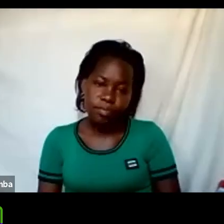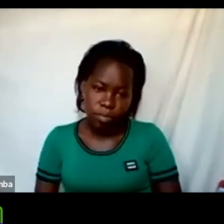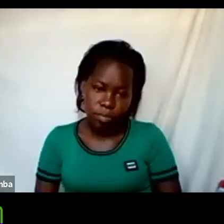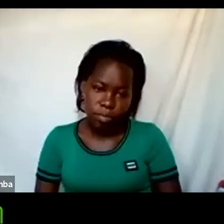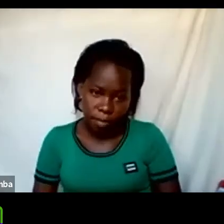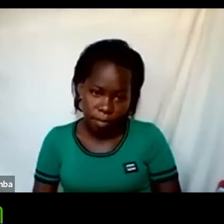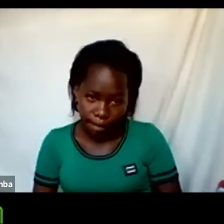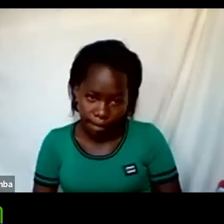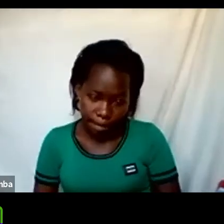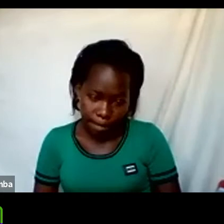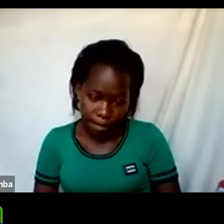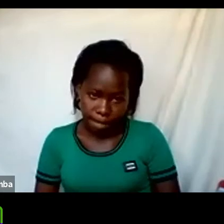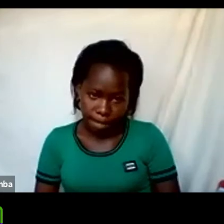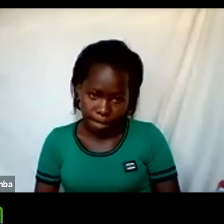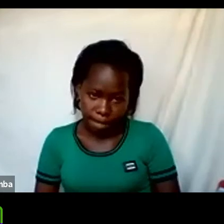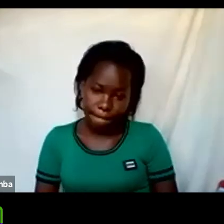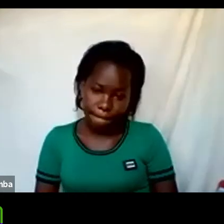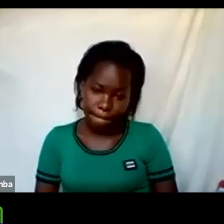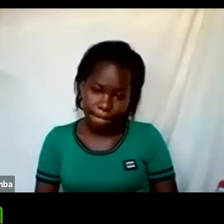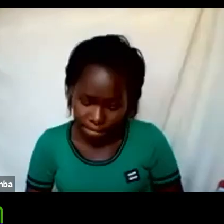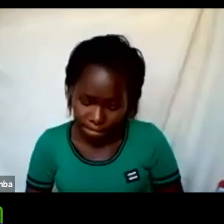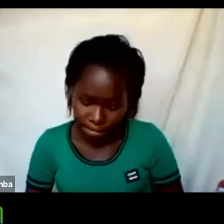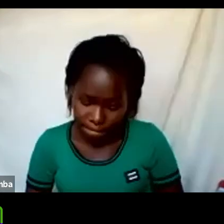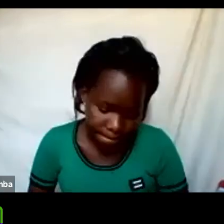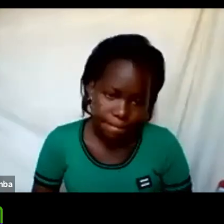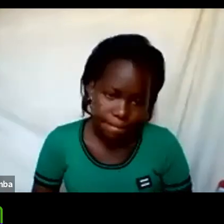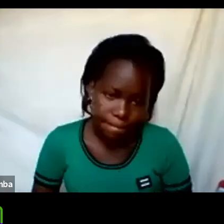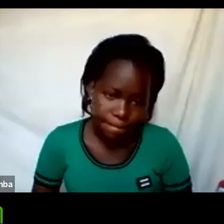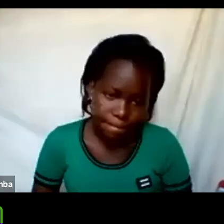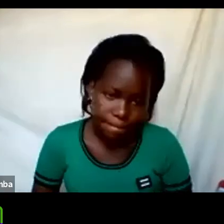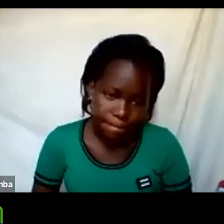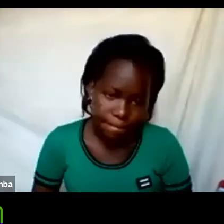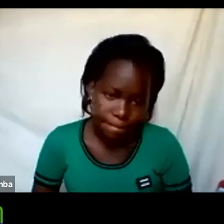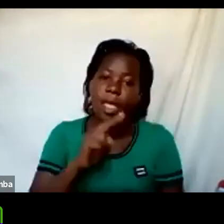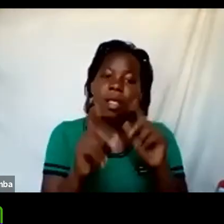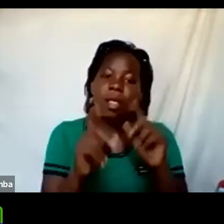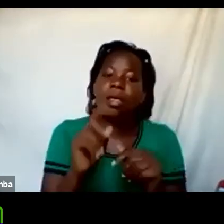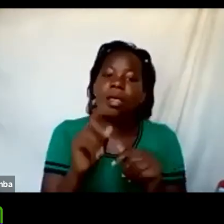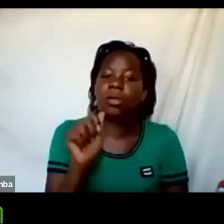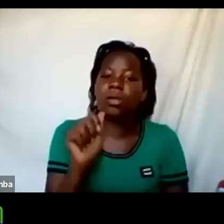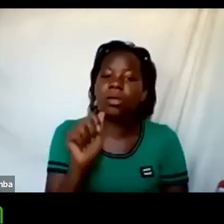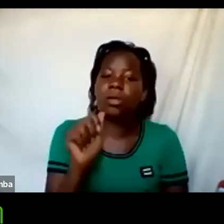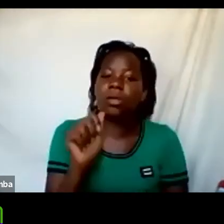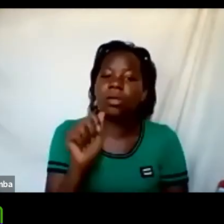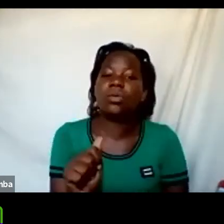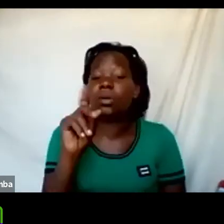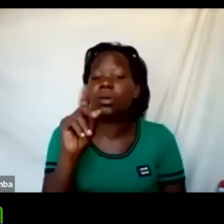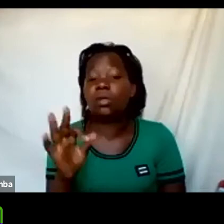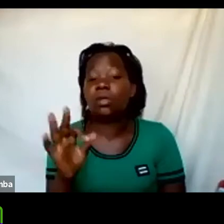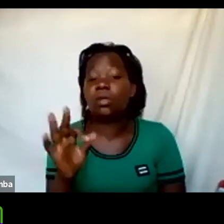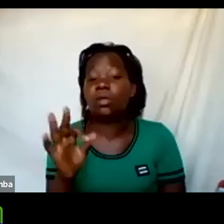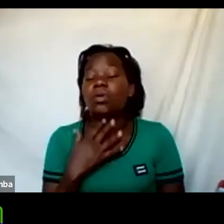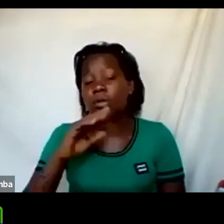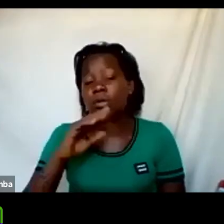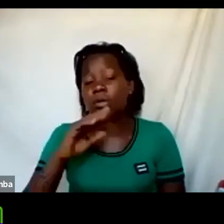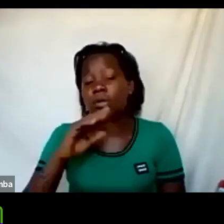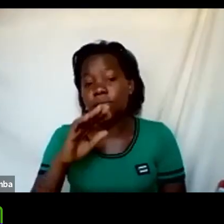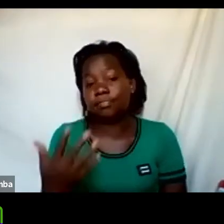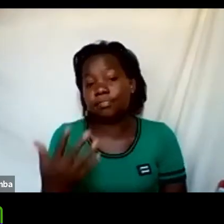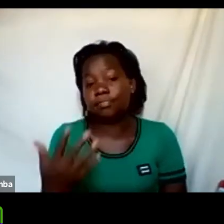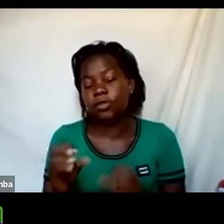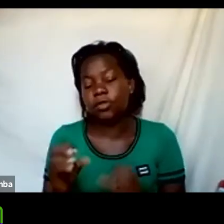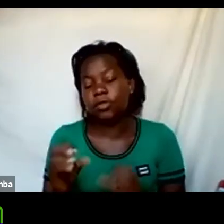video on, you can answer the questions in the Q&A section. But if you want to talk, actually, I will allow you to talk. Myself and my colleagues should allow you